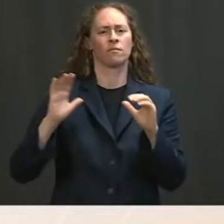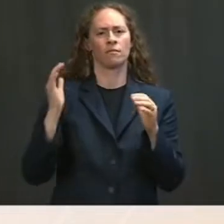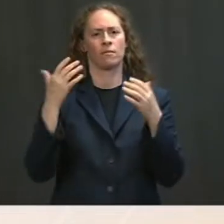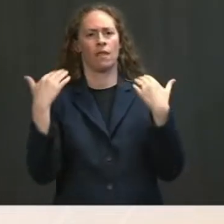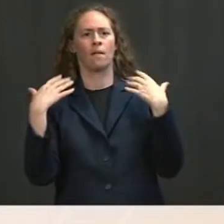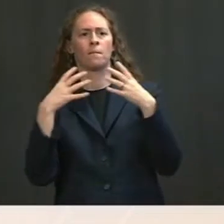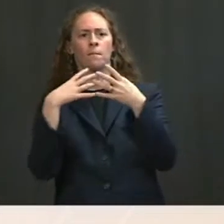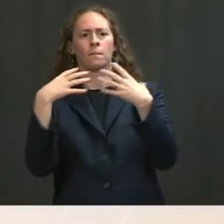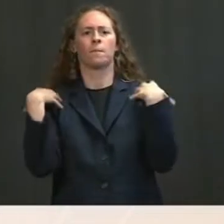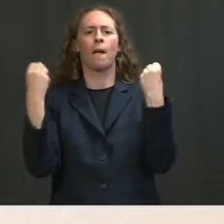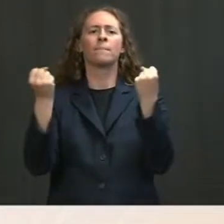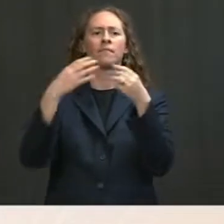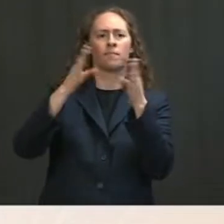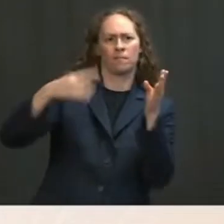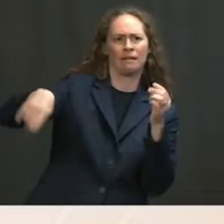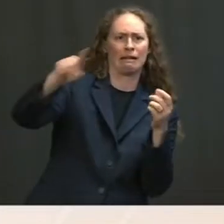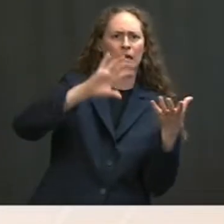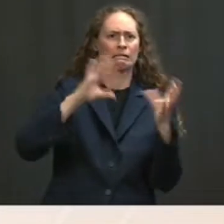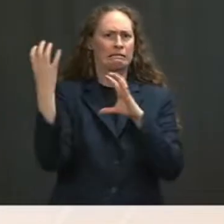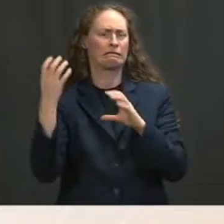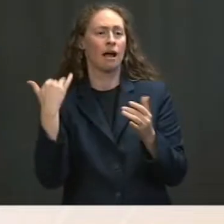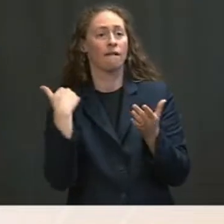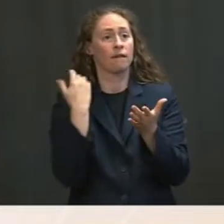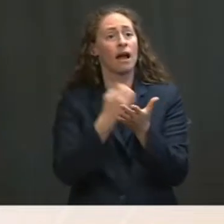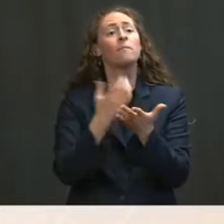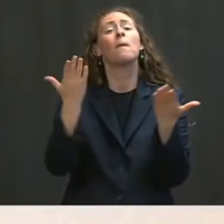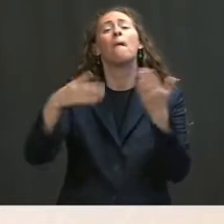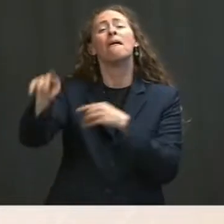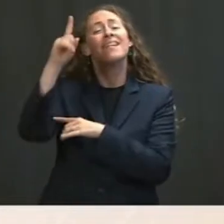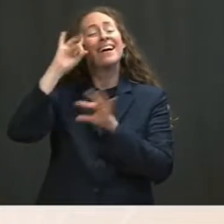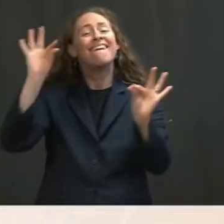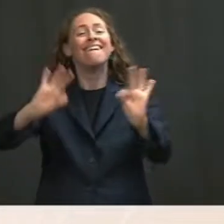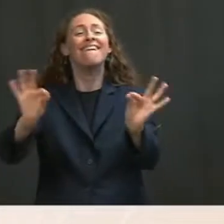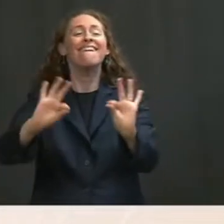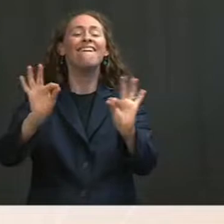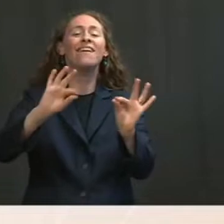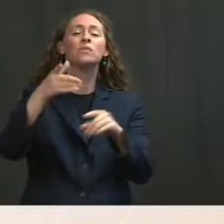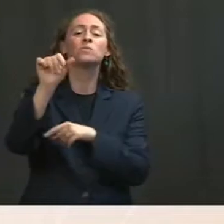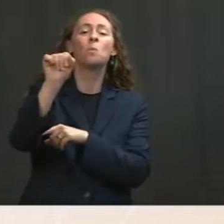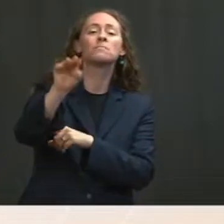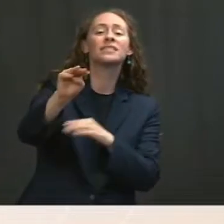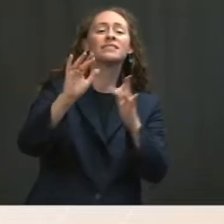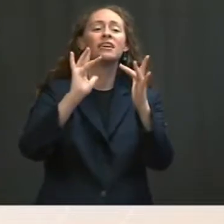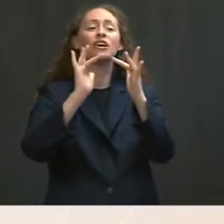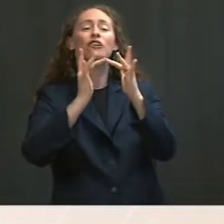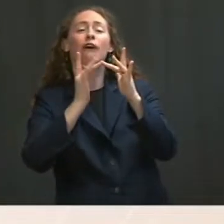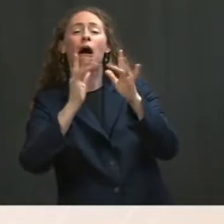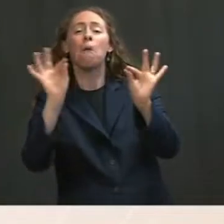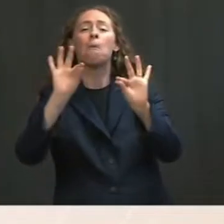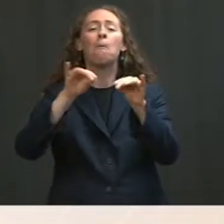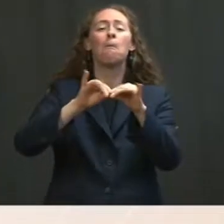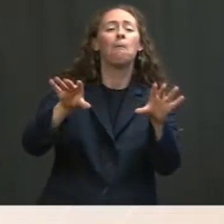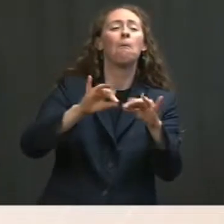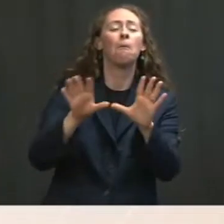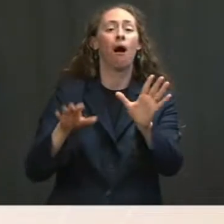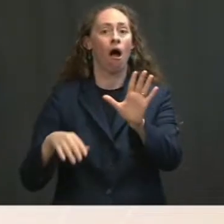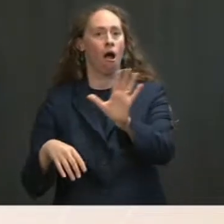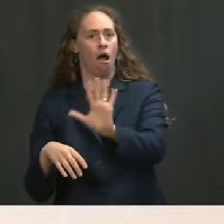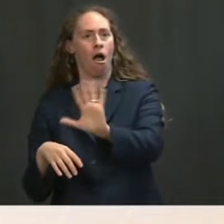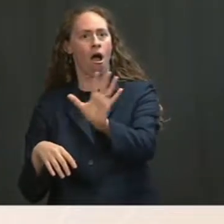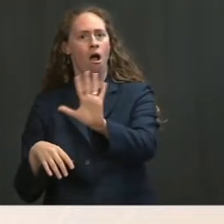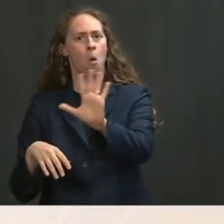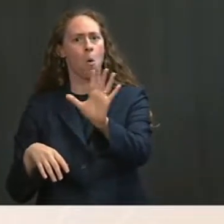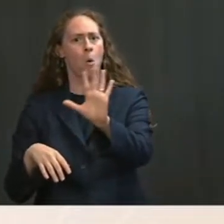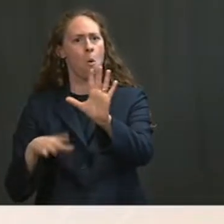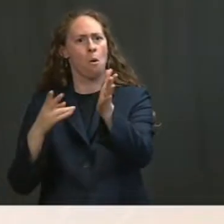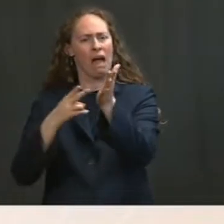while it often appears innocuous on social media apps, on retail sites, or search engines, the truth is that misinformation takes away